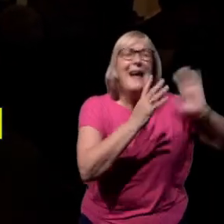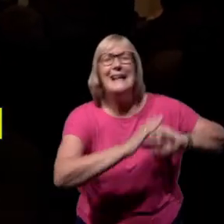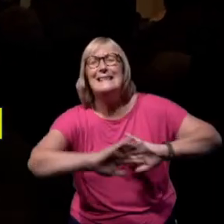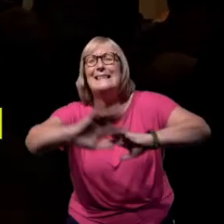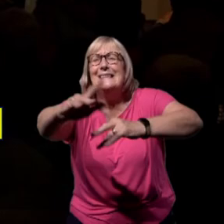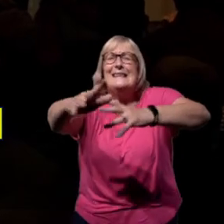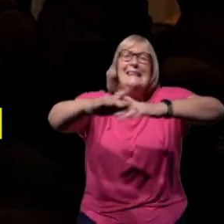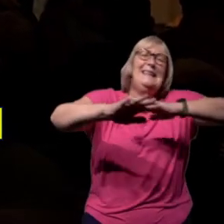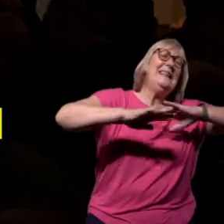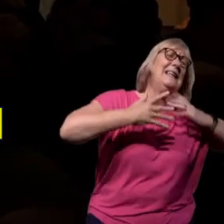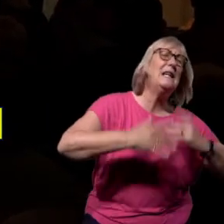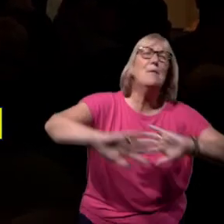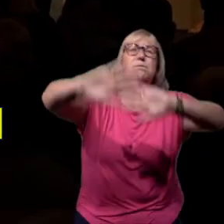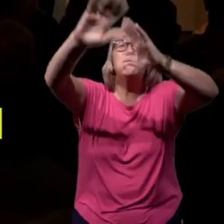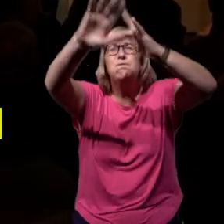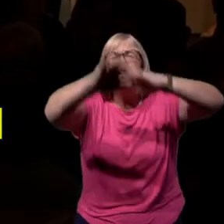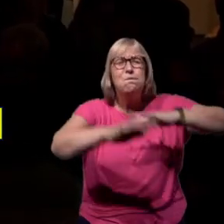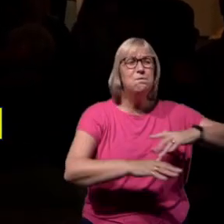sorrows like sea